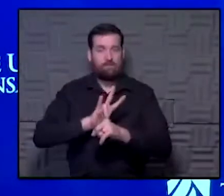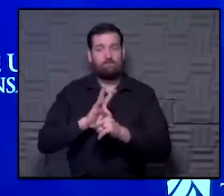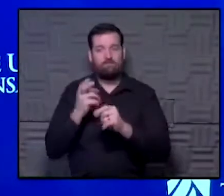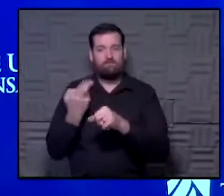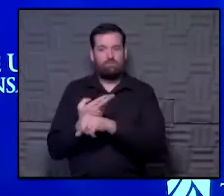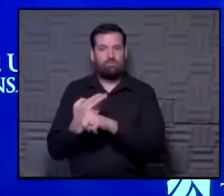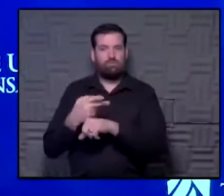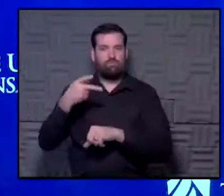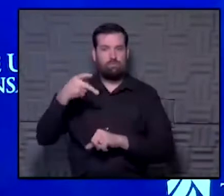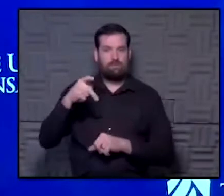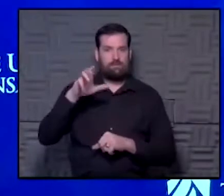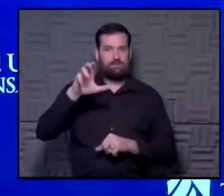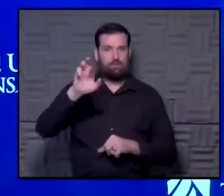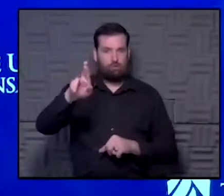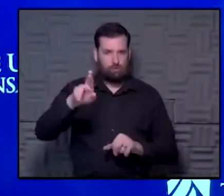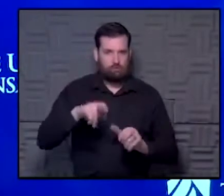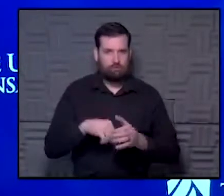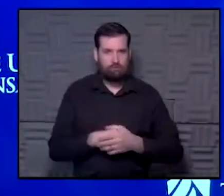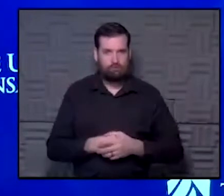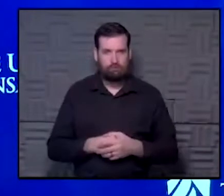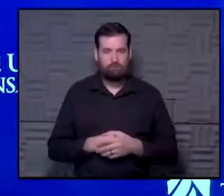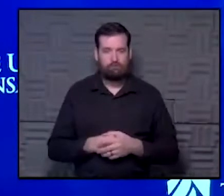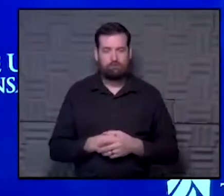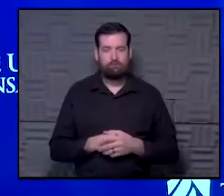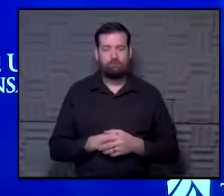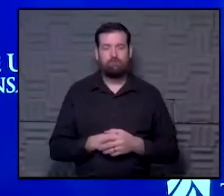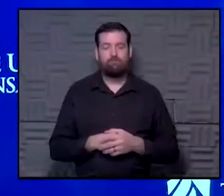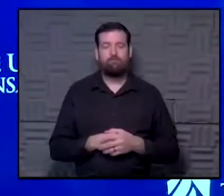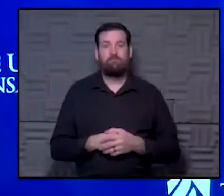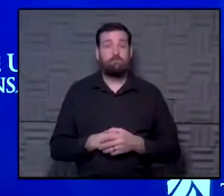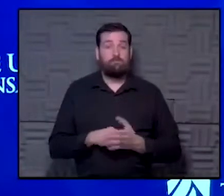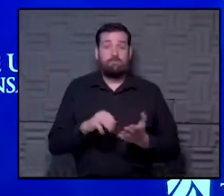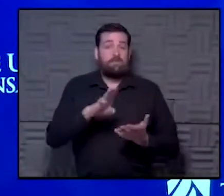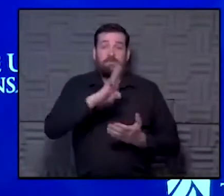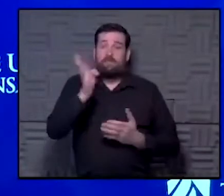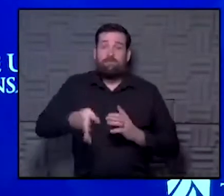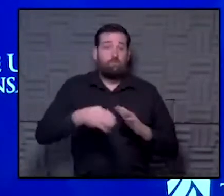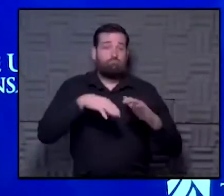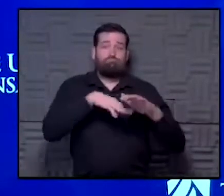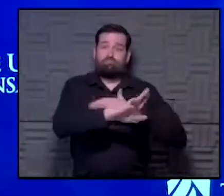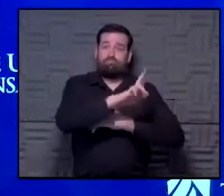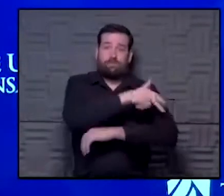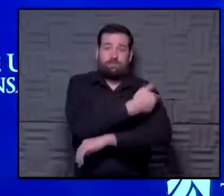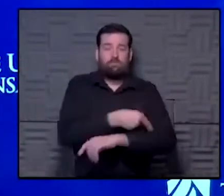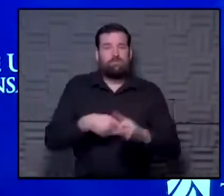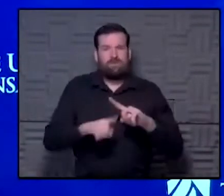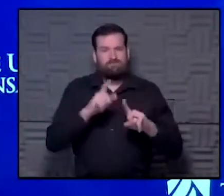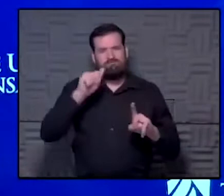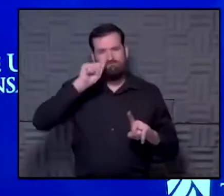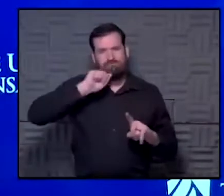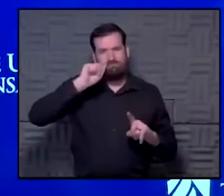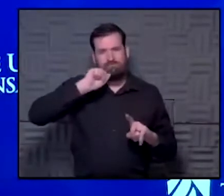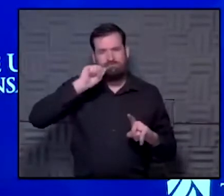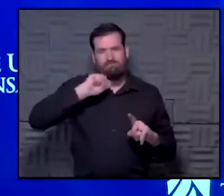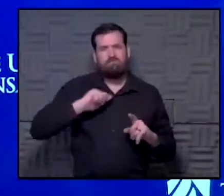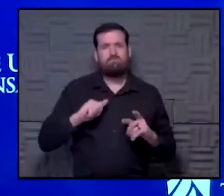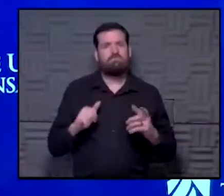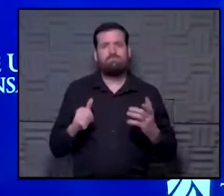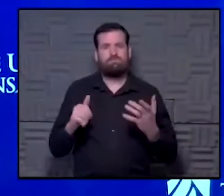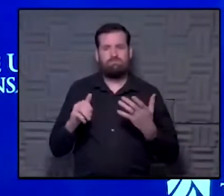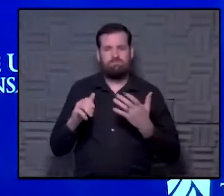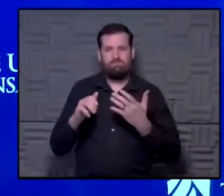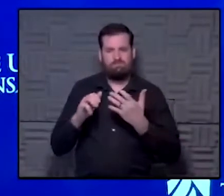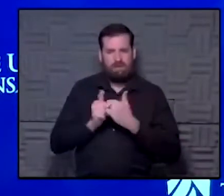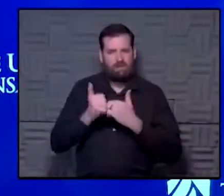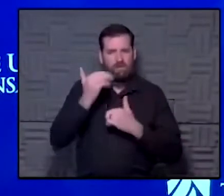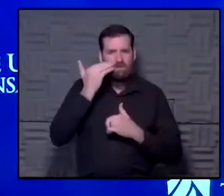PCR tests, and never hospitalized, but suffered. Wants to know, how do I